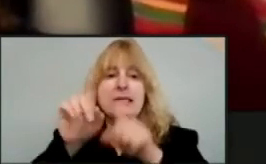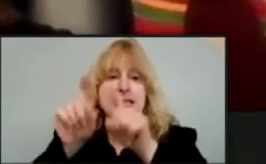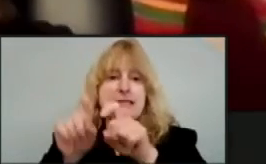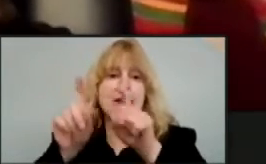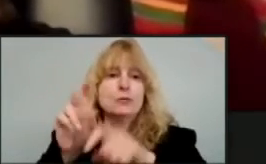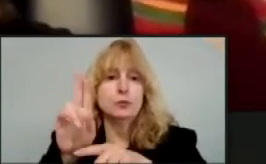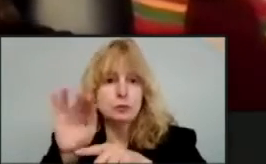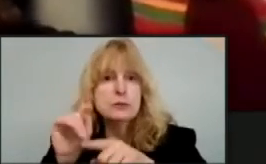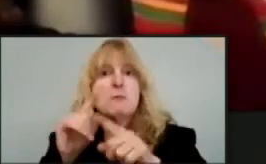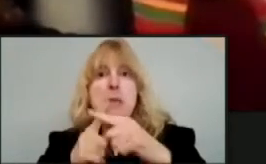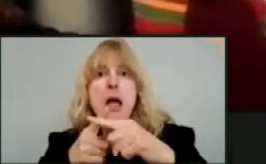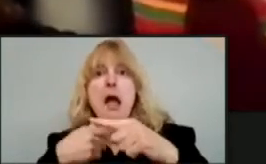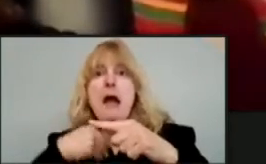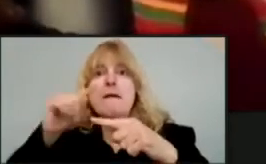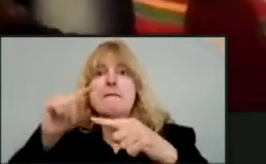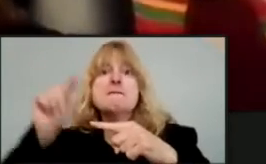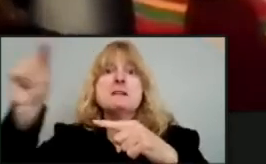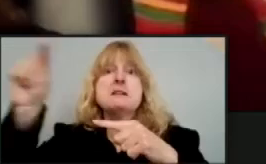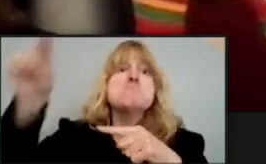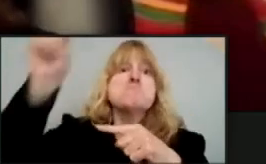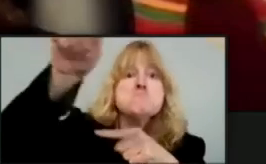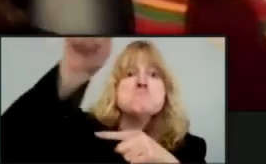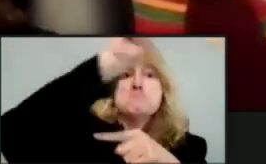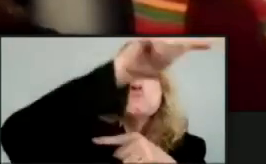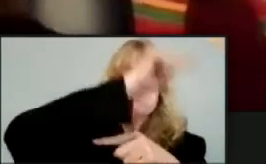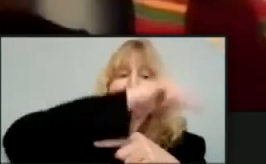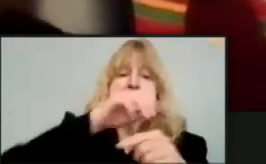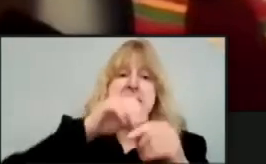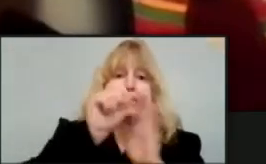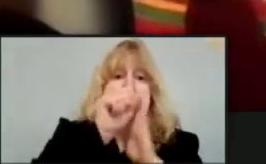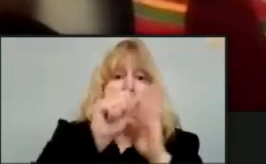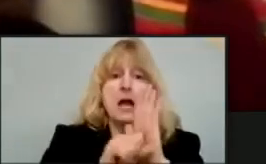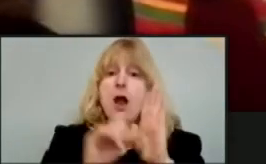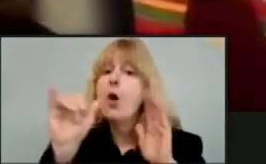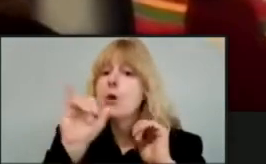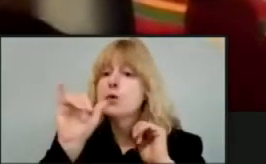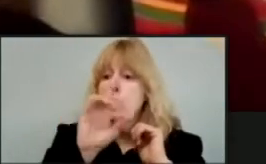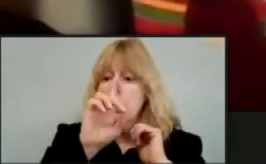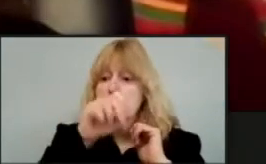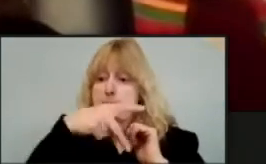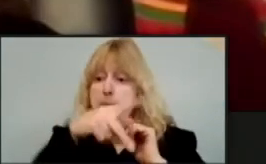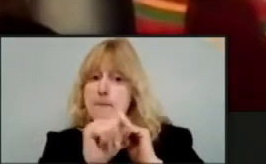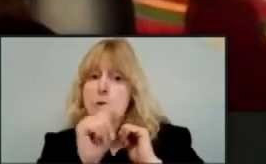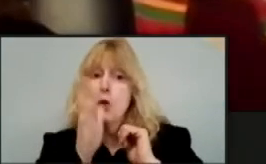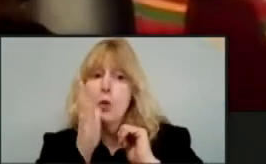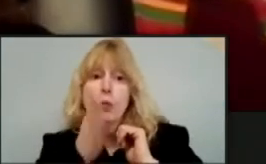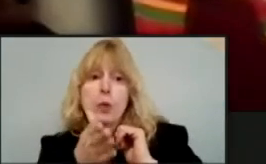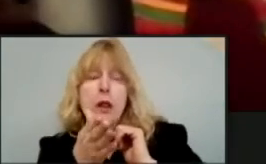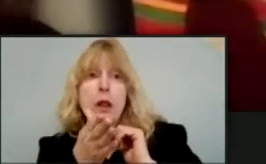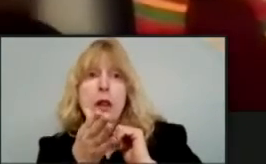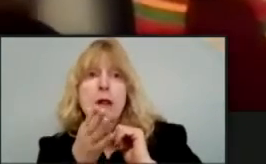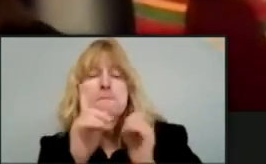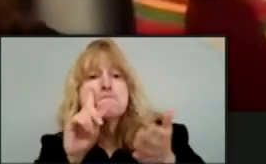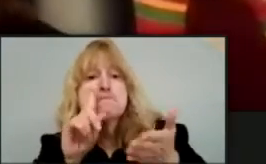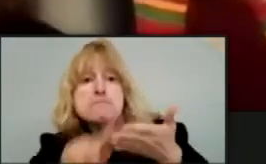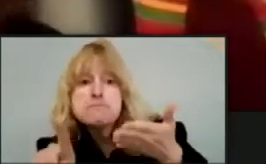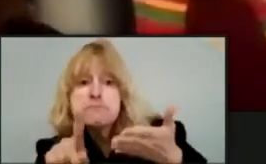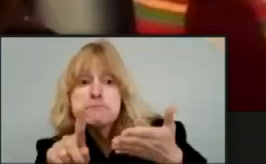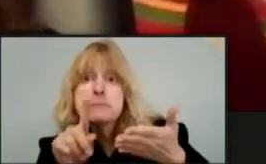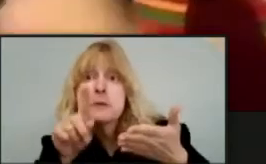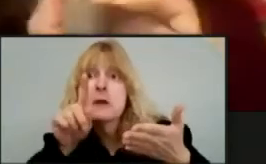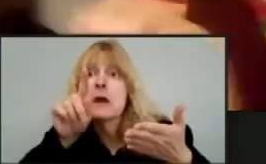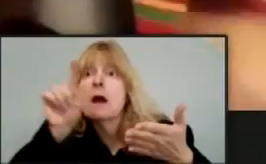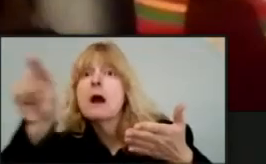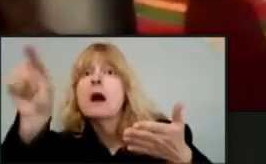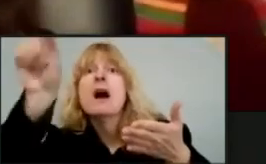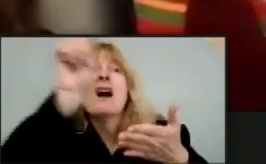state. Is the department also looking at ensuring that people who have difficulty getting to